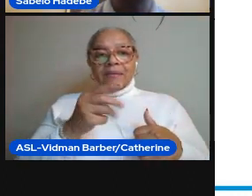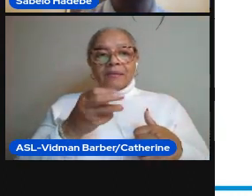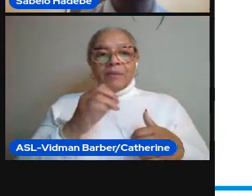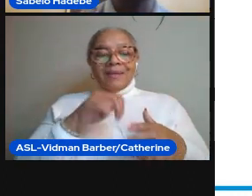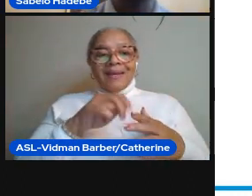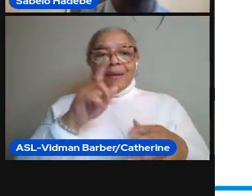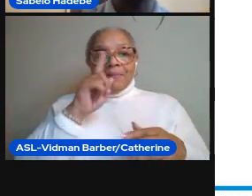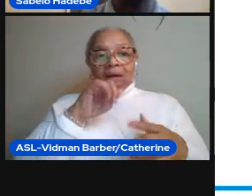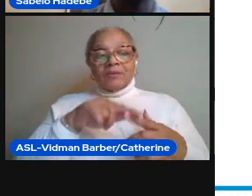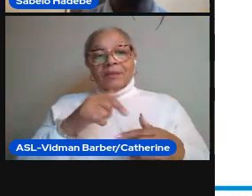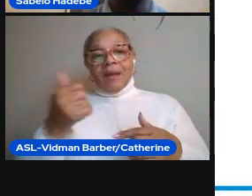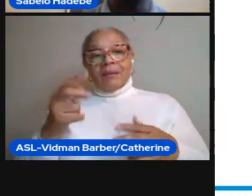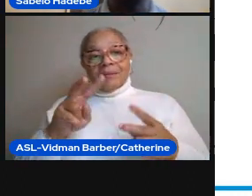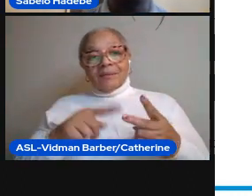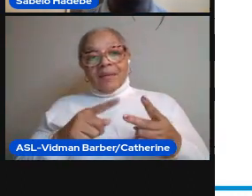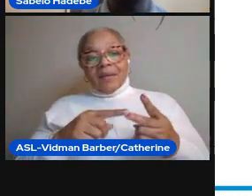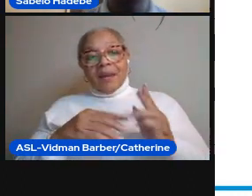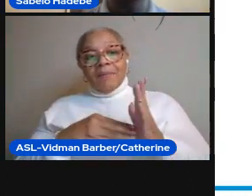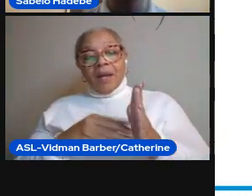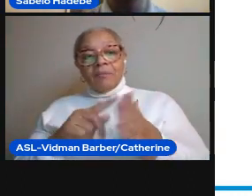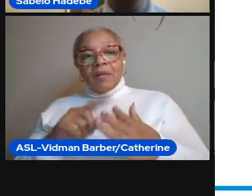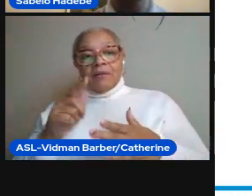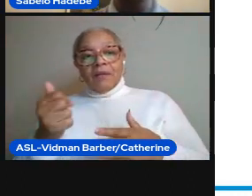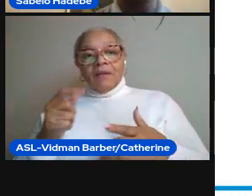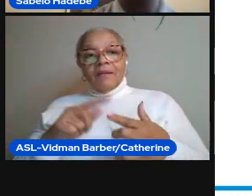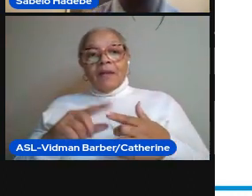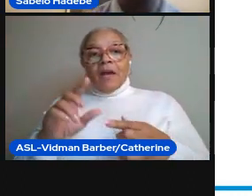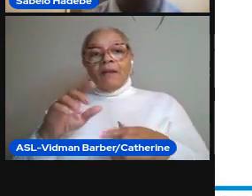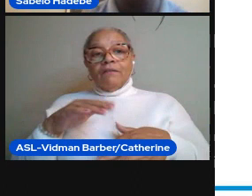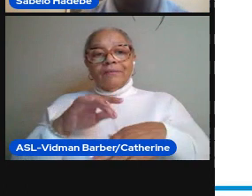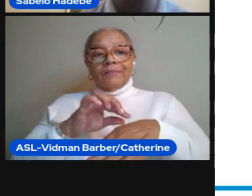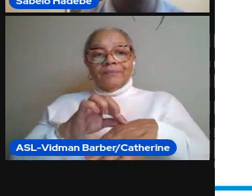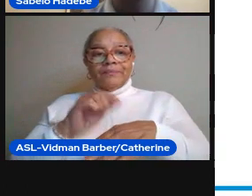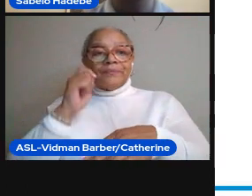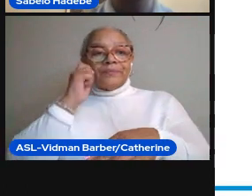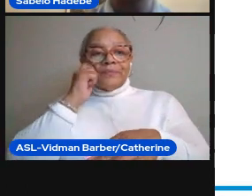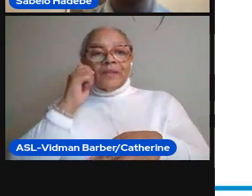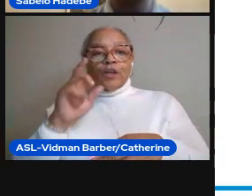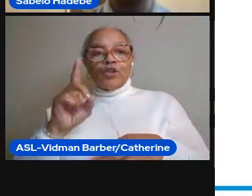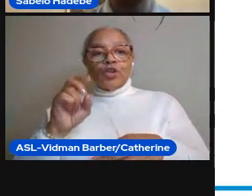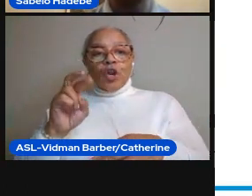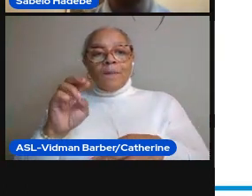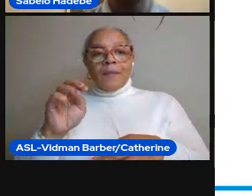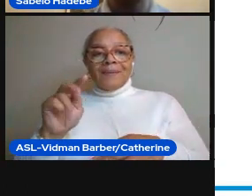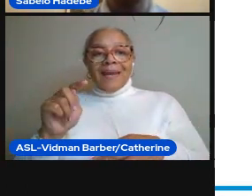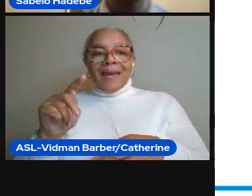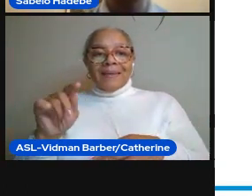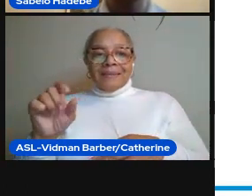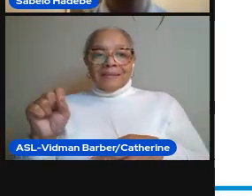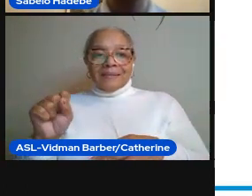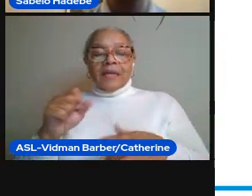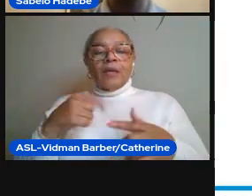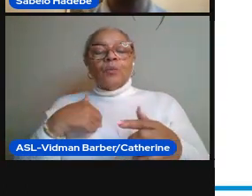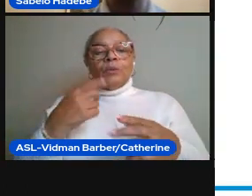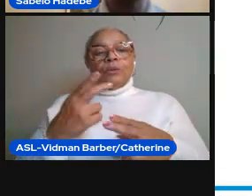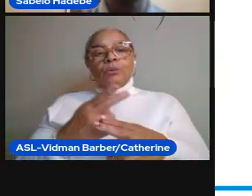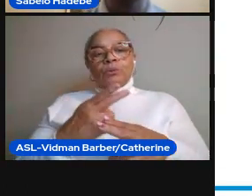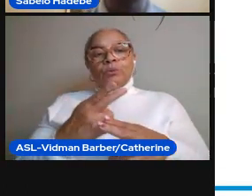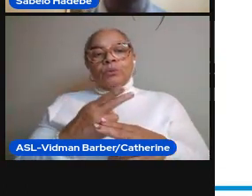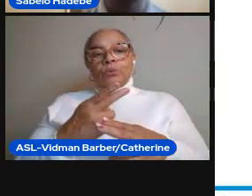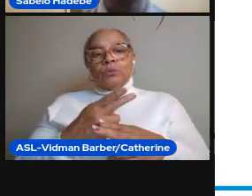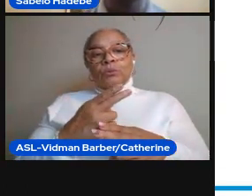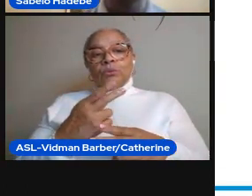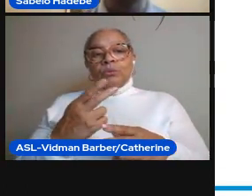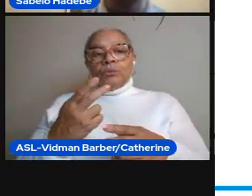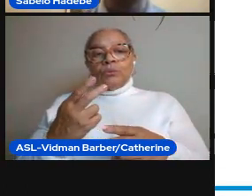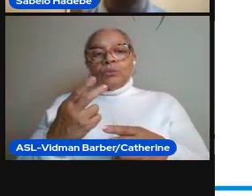model is a model of atopic dermatitis, and in this model we use it's